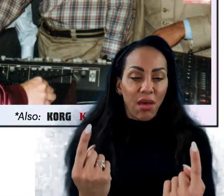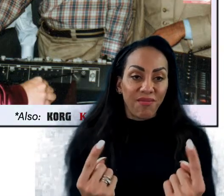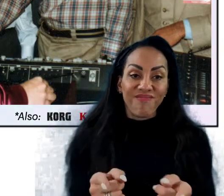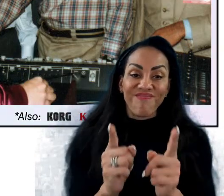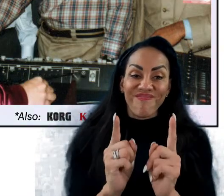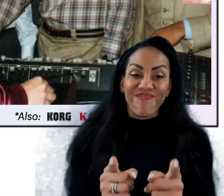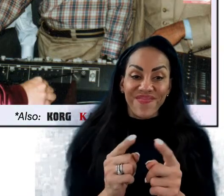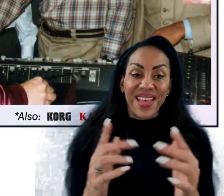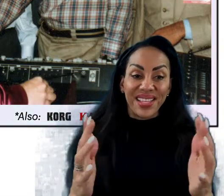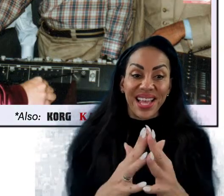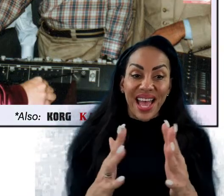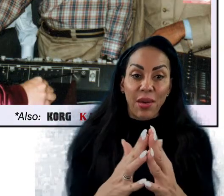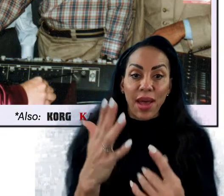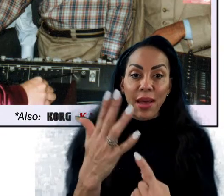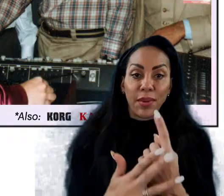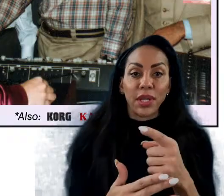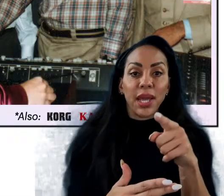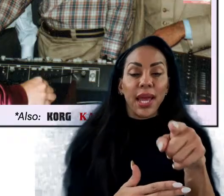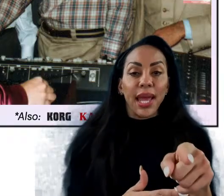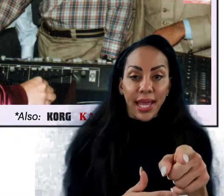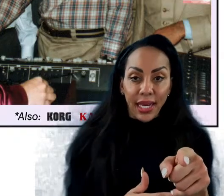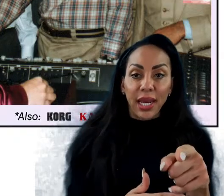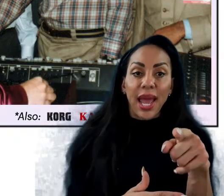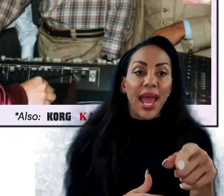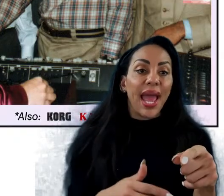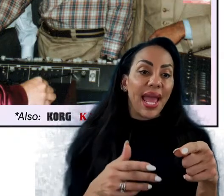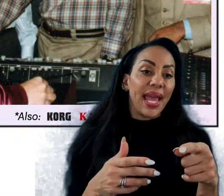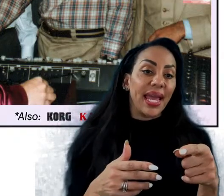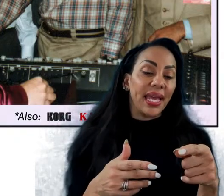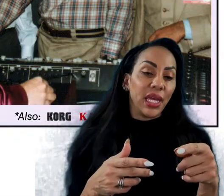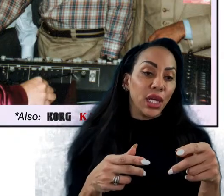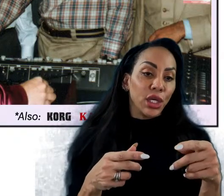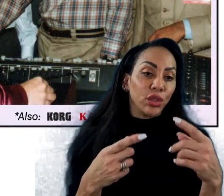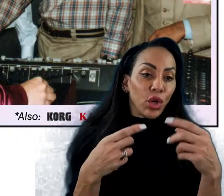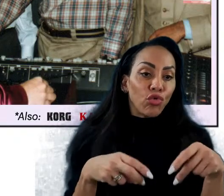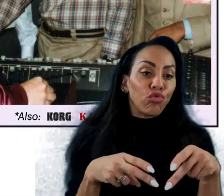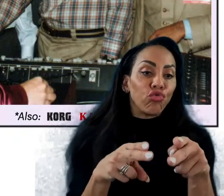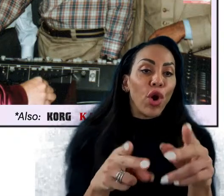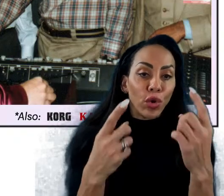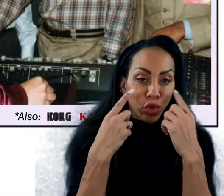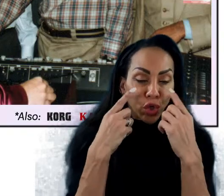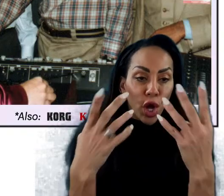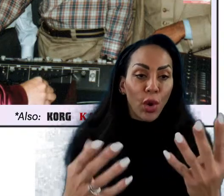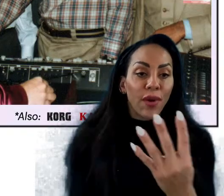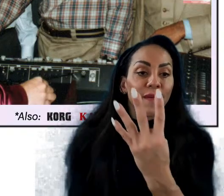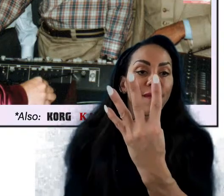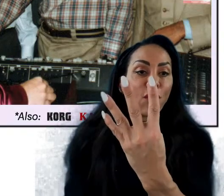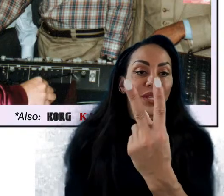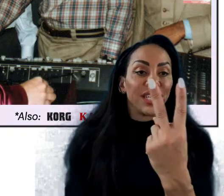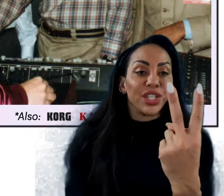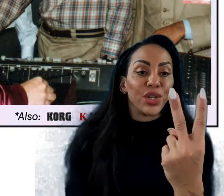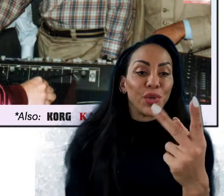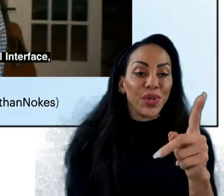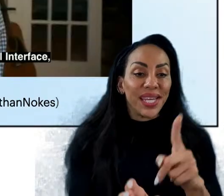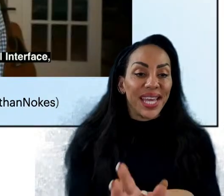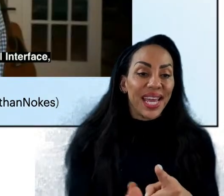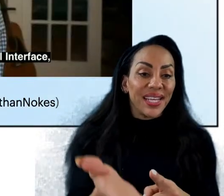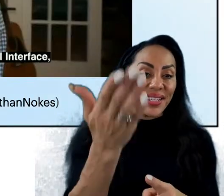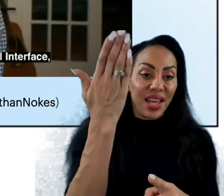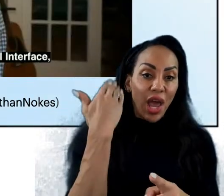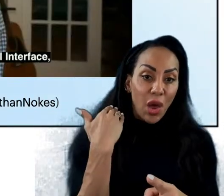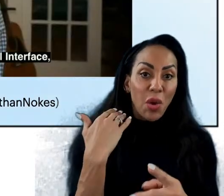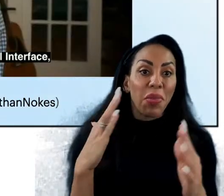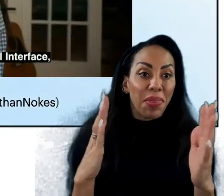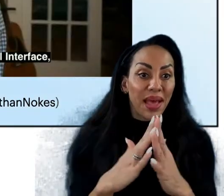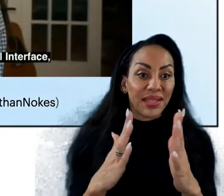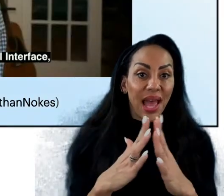particular trade show in 1983, so 42 years ago. And look how happy they are. They're very happy. I